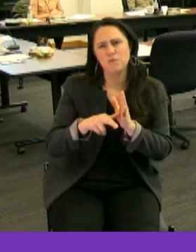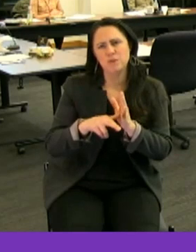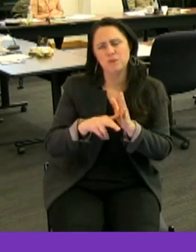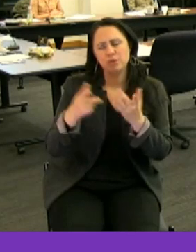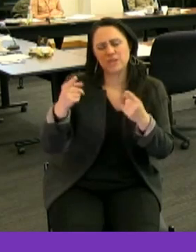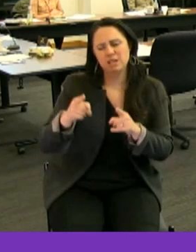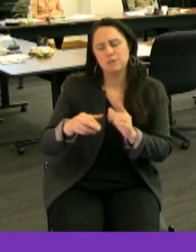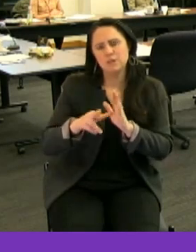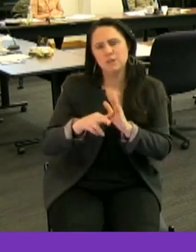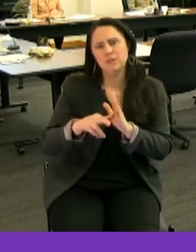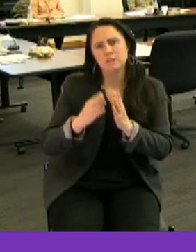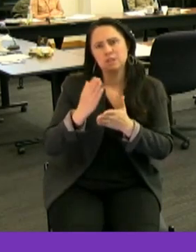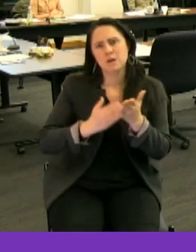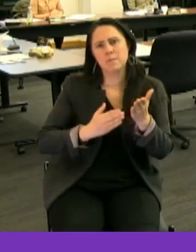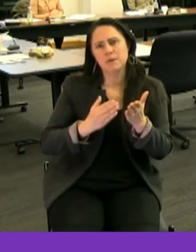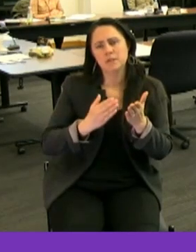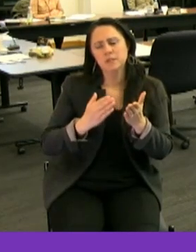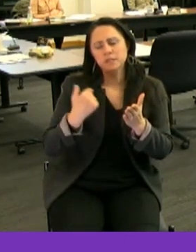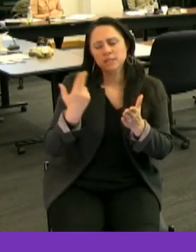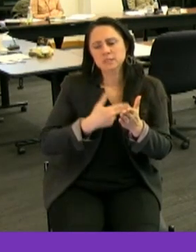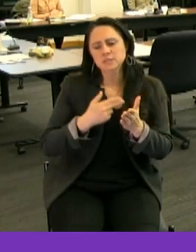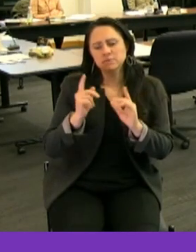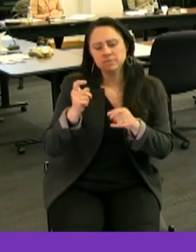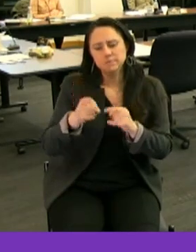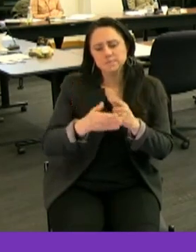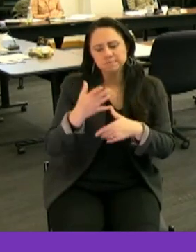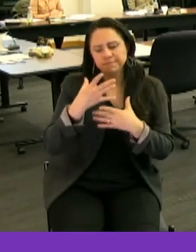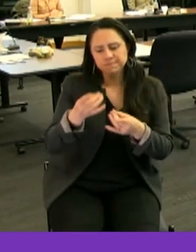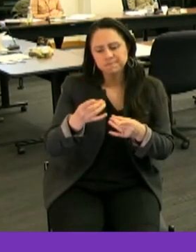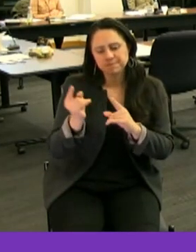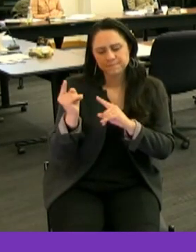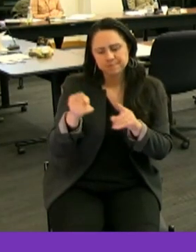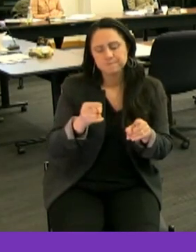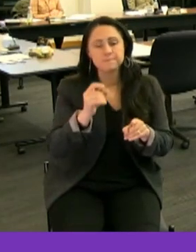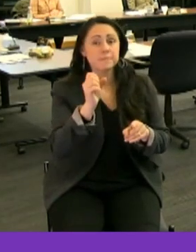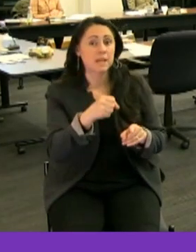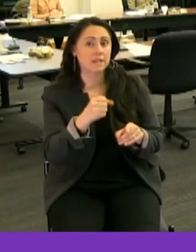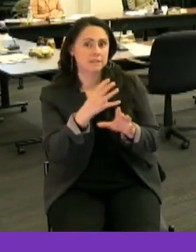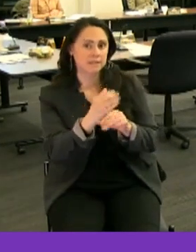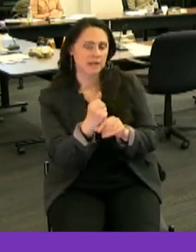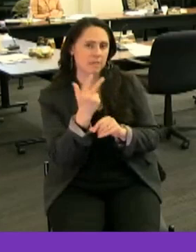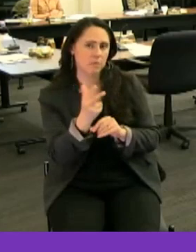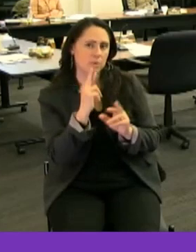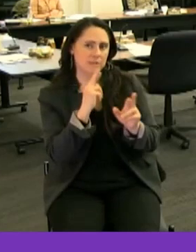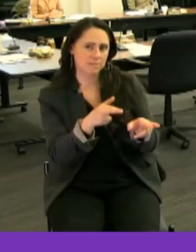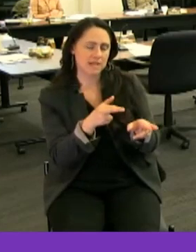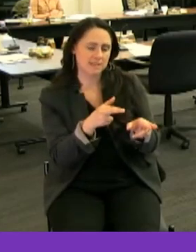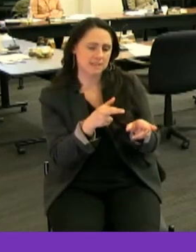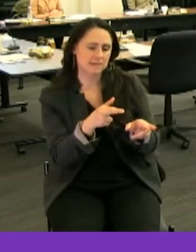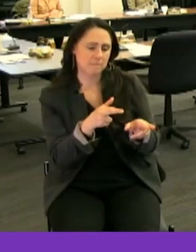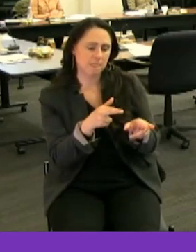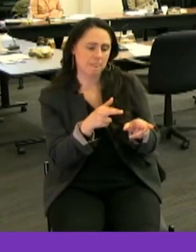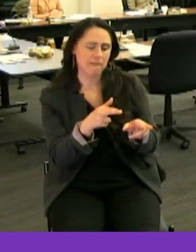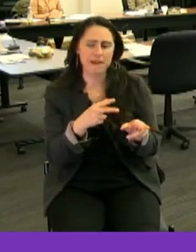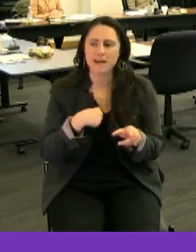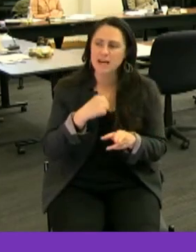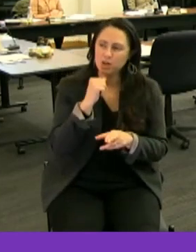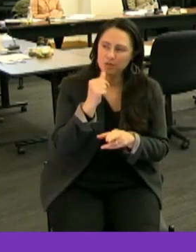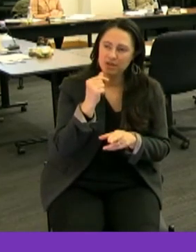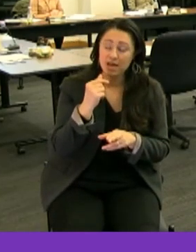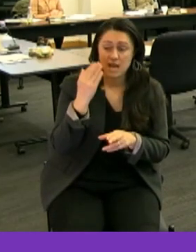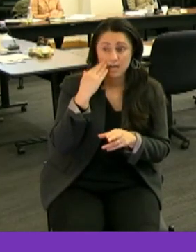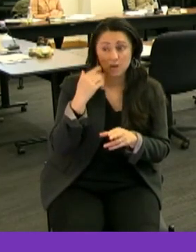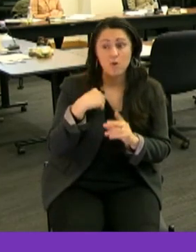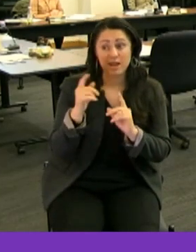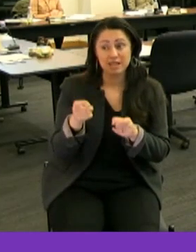give you who we were interested in attending? Yes, we got 3 responses, if I'm I don't see, and I know